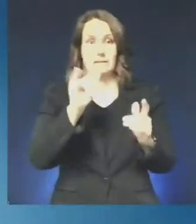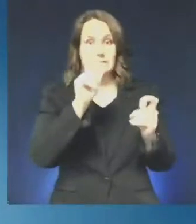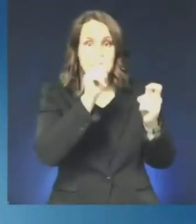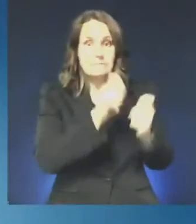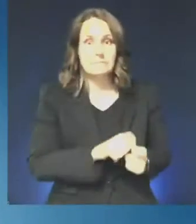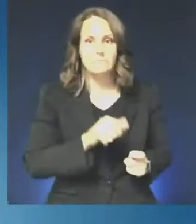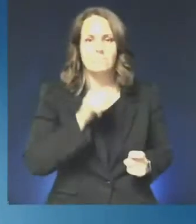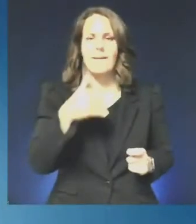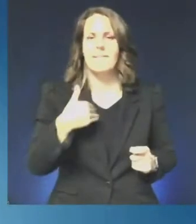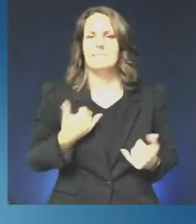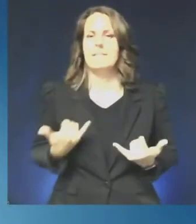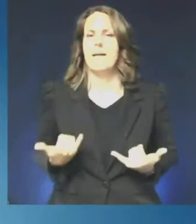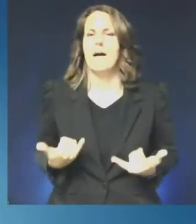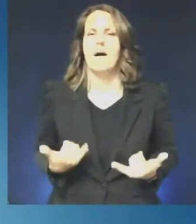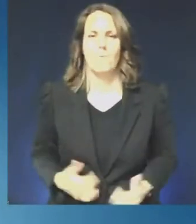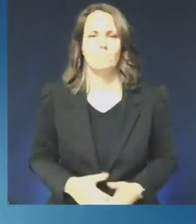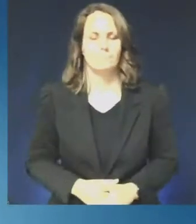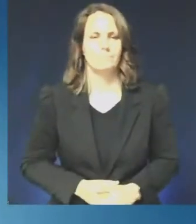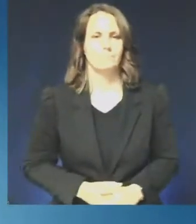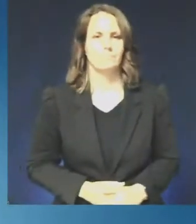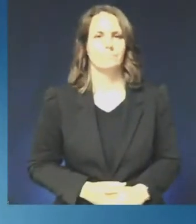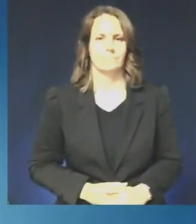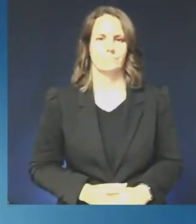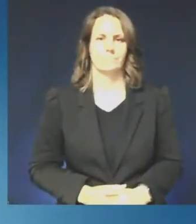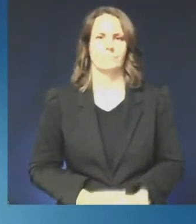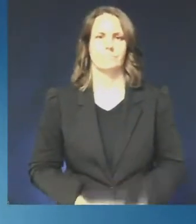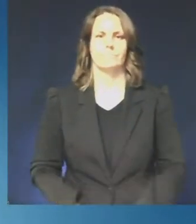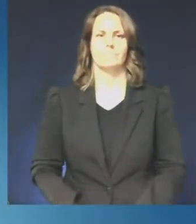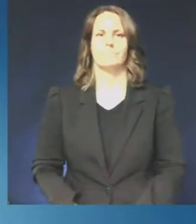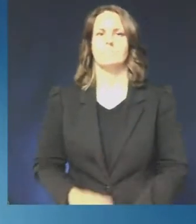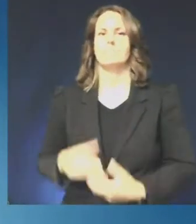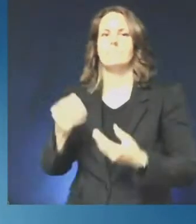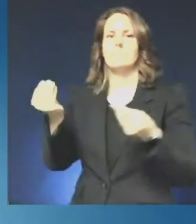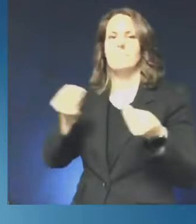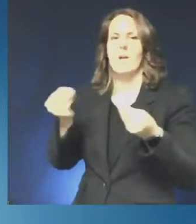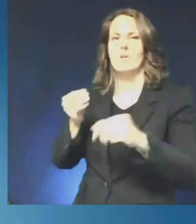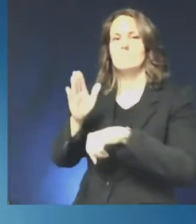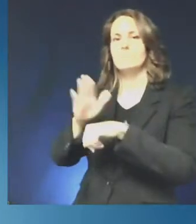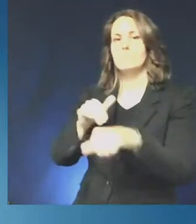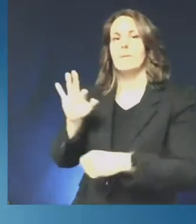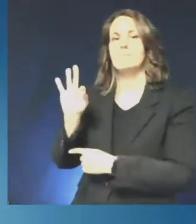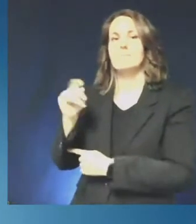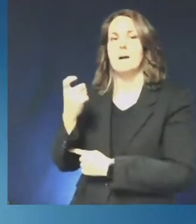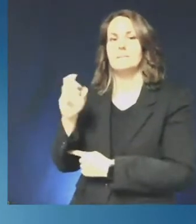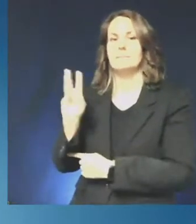to Bill Miston from Fox 6 in Milwaukee. Bill?